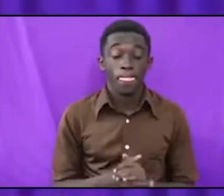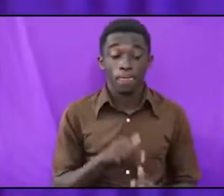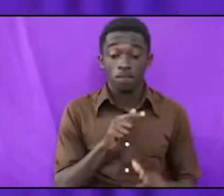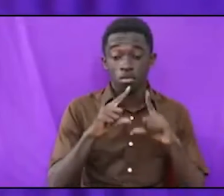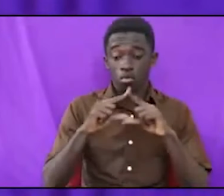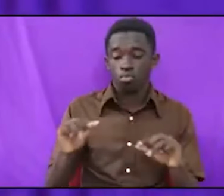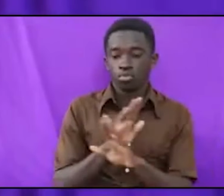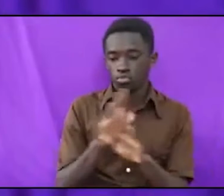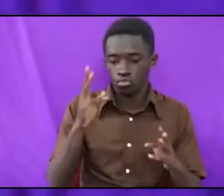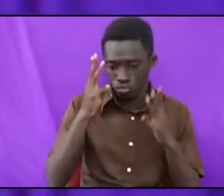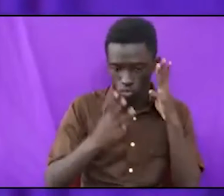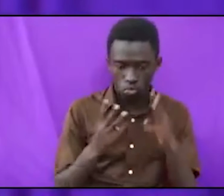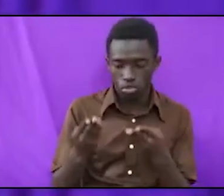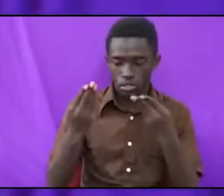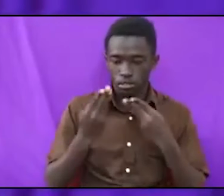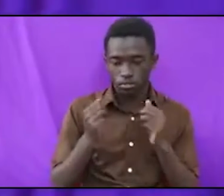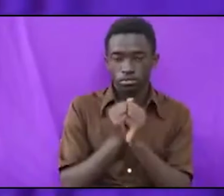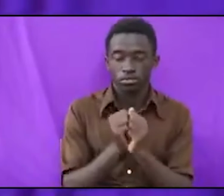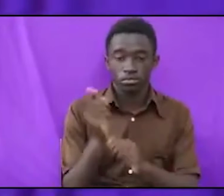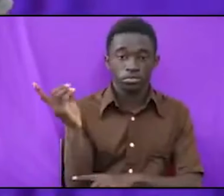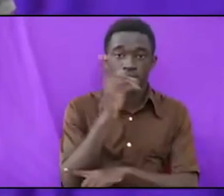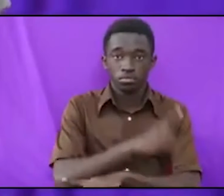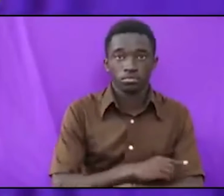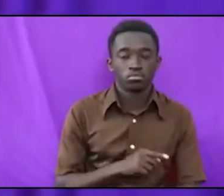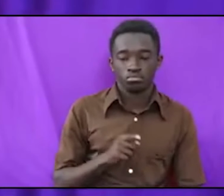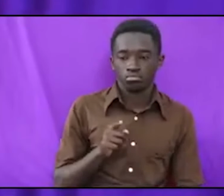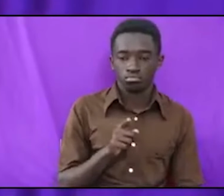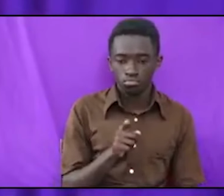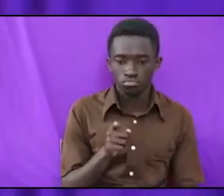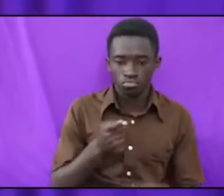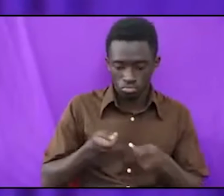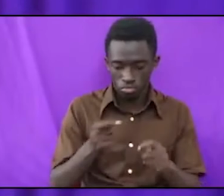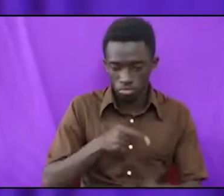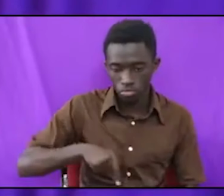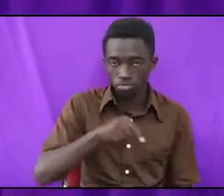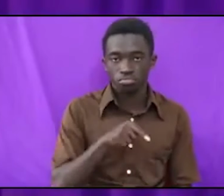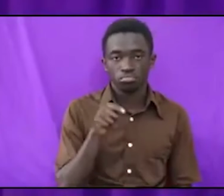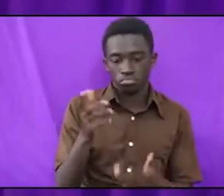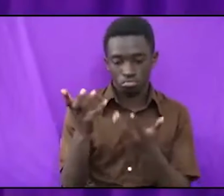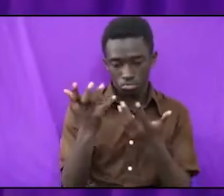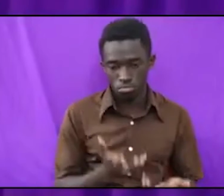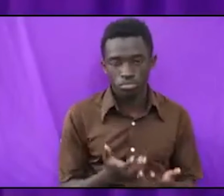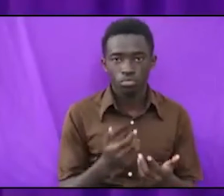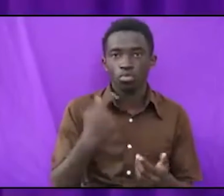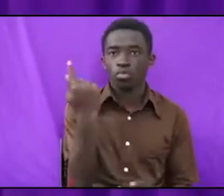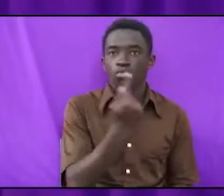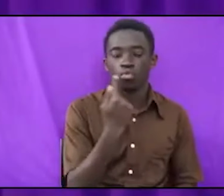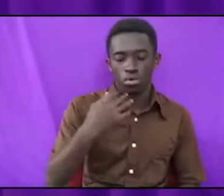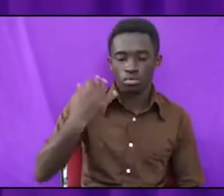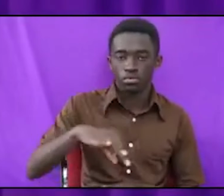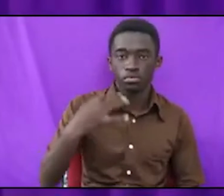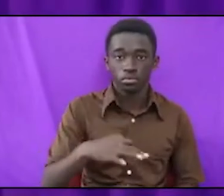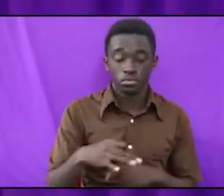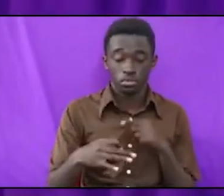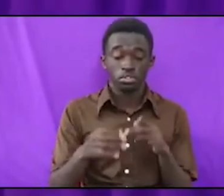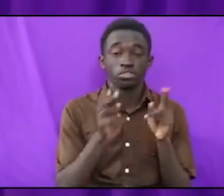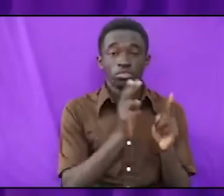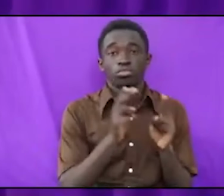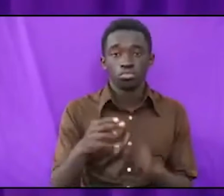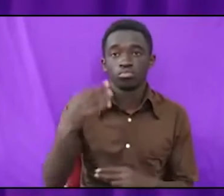just 10 days. Try us. Just bring ile mboga. Just the normal mboga.